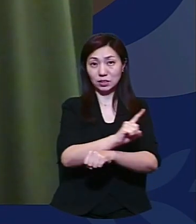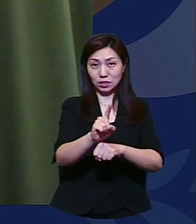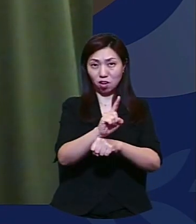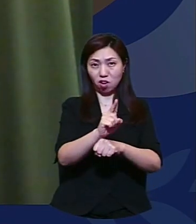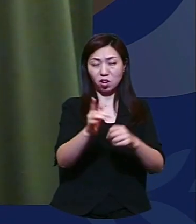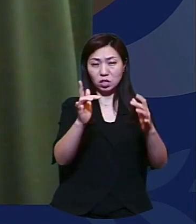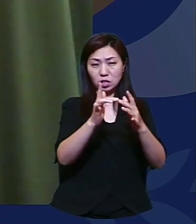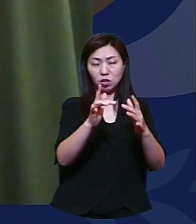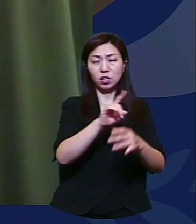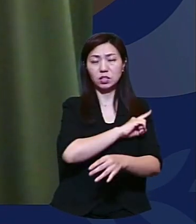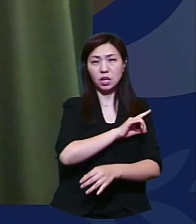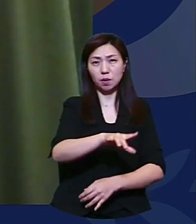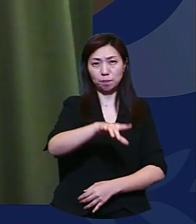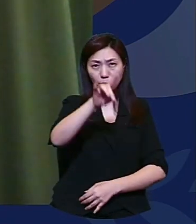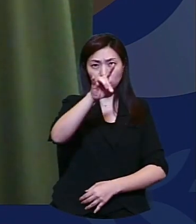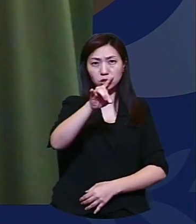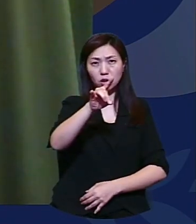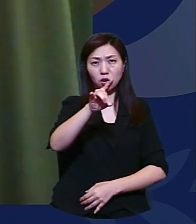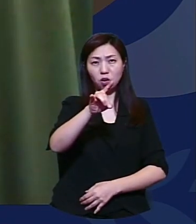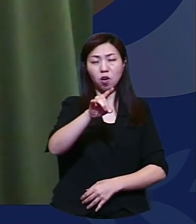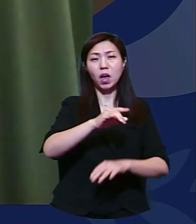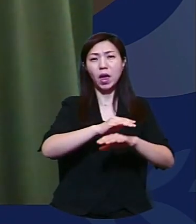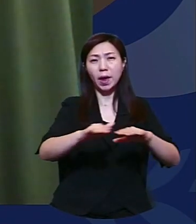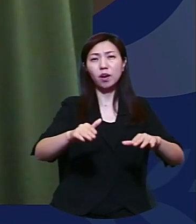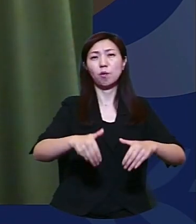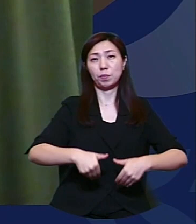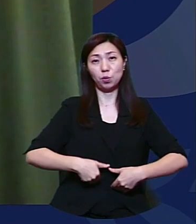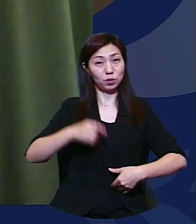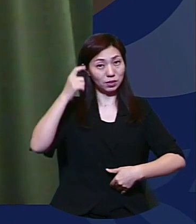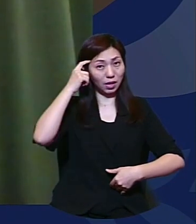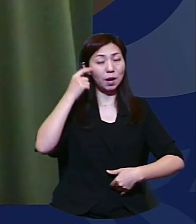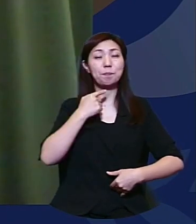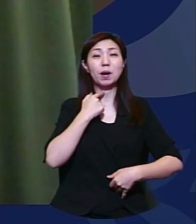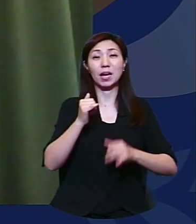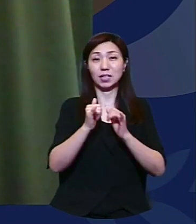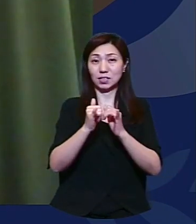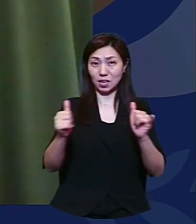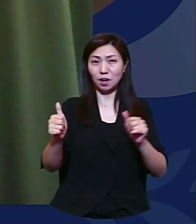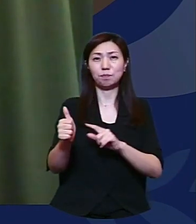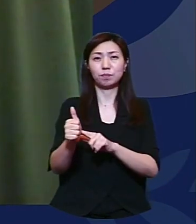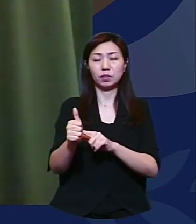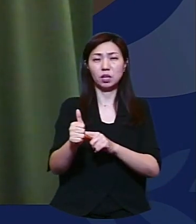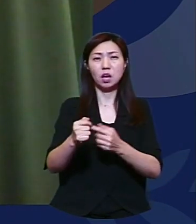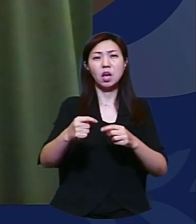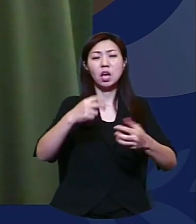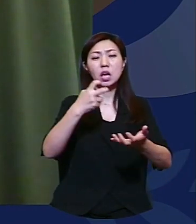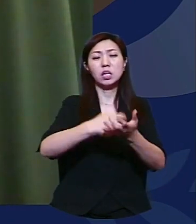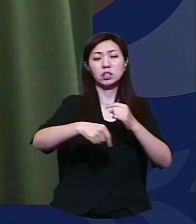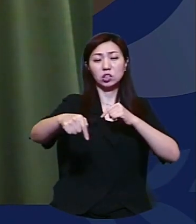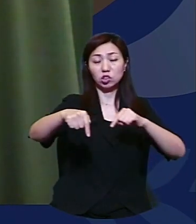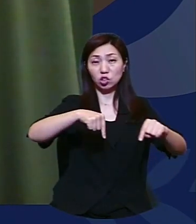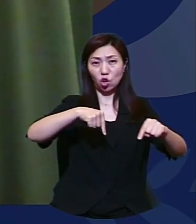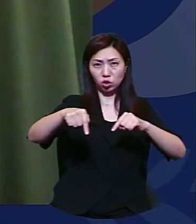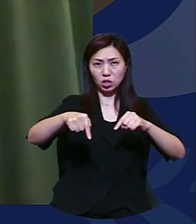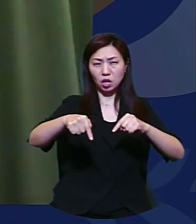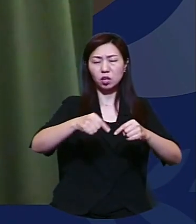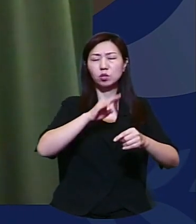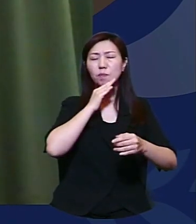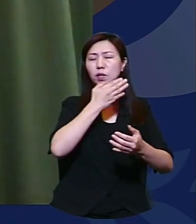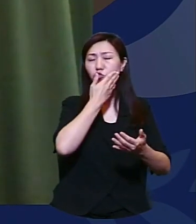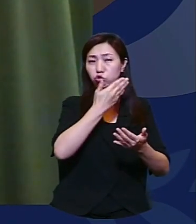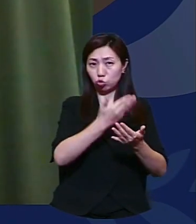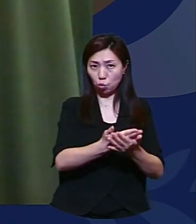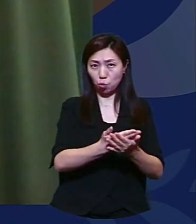concept of political will, I think, is a good one. You know, in for me, it comes from all places.